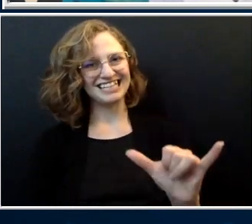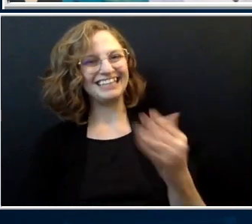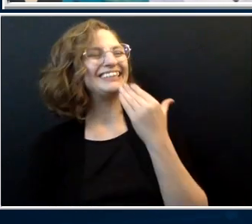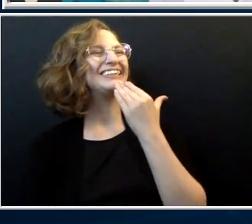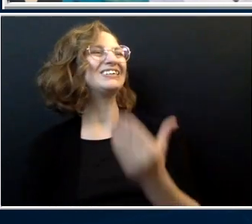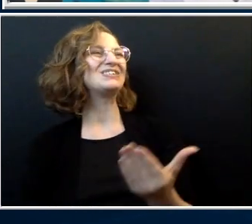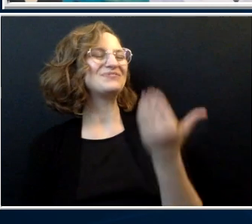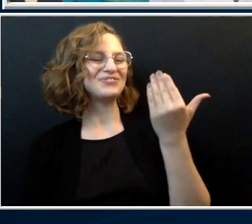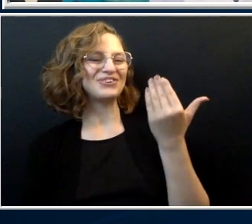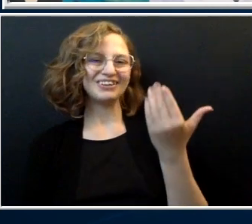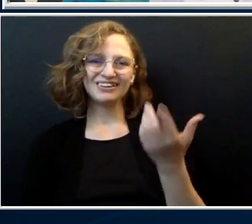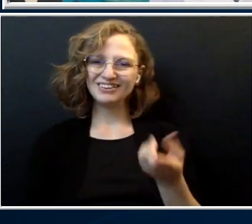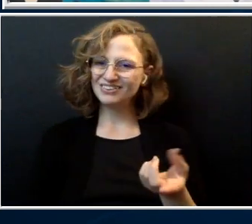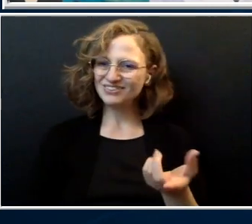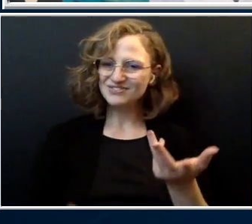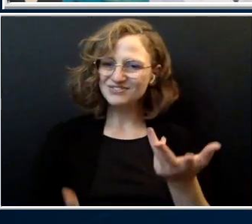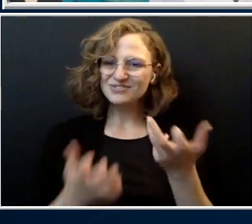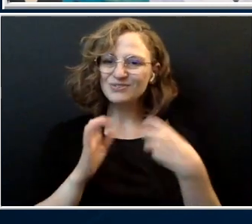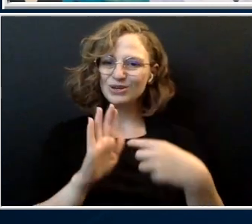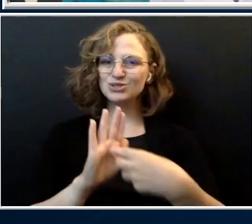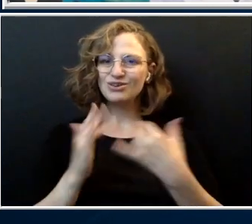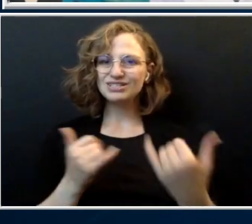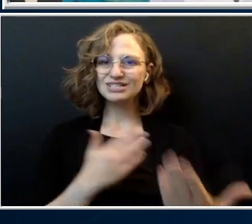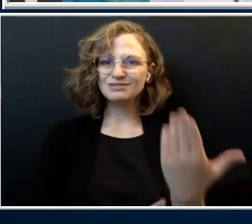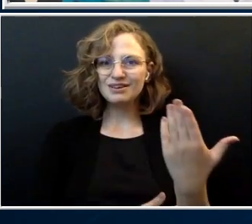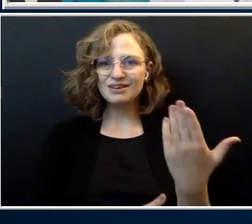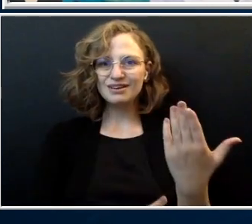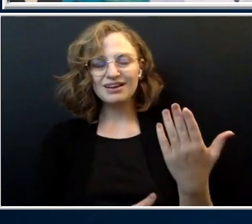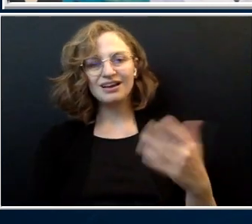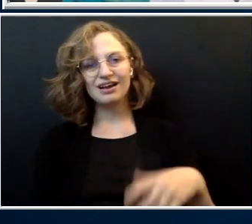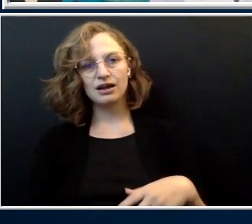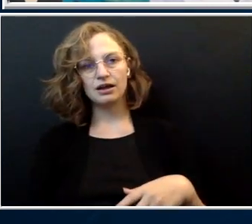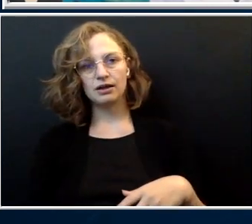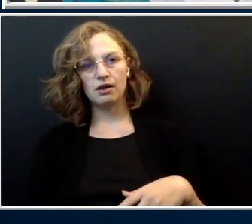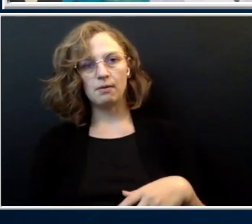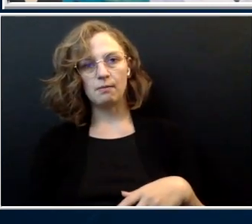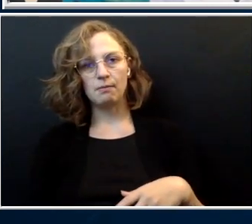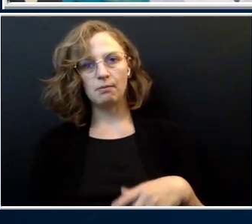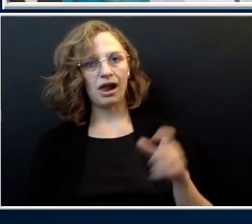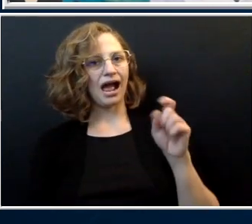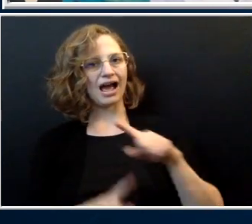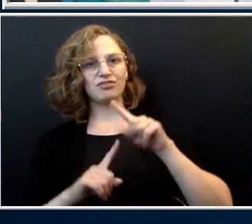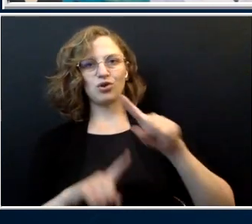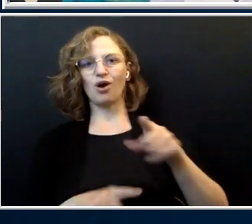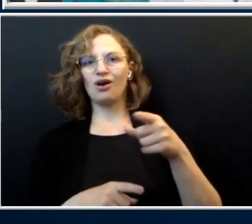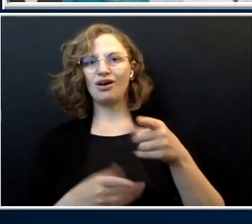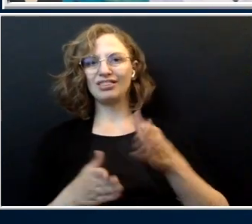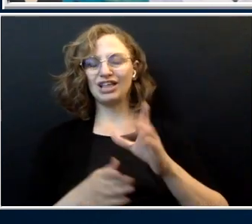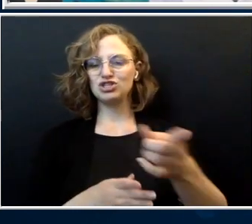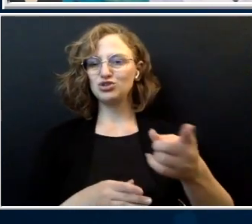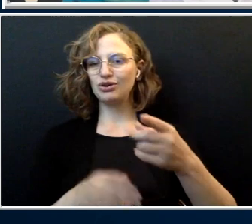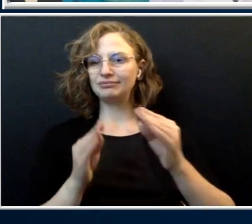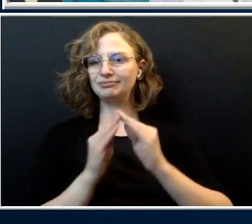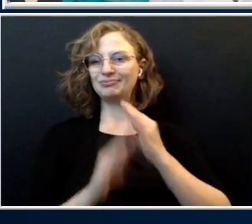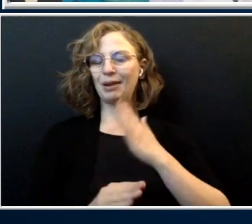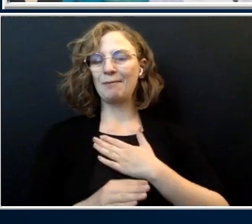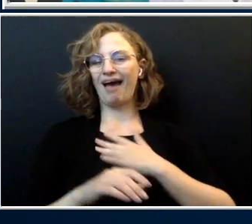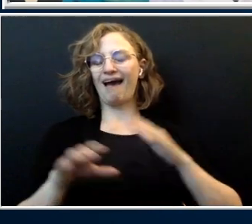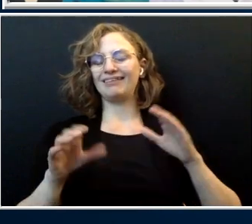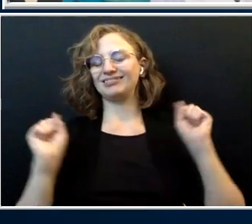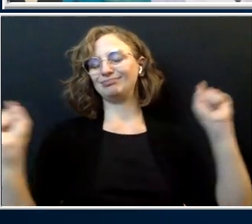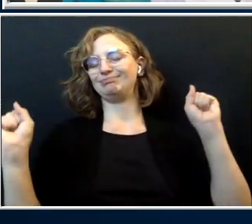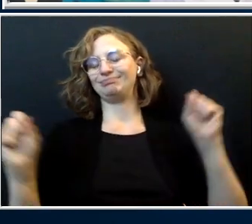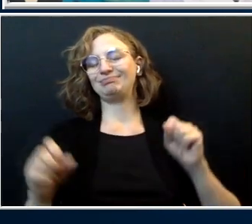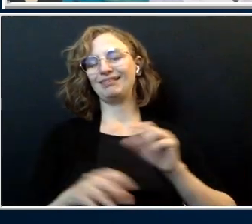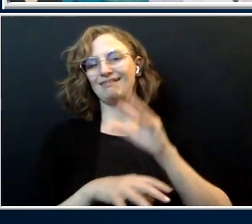you got to show us this morning? How are you I'm guys? Excited. Well, I'm going to have to come out and let you correct my exercise habits, but talk to us a little bit about